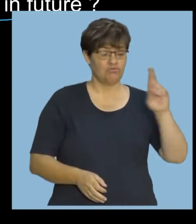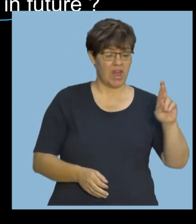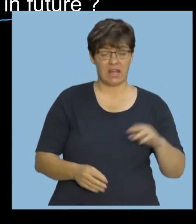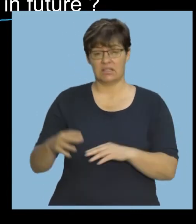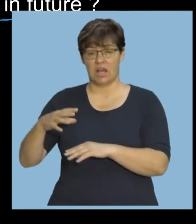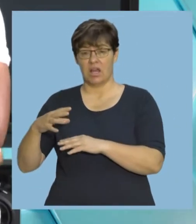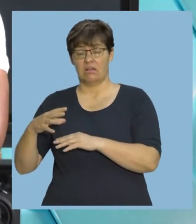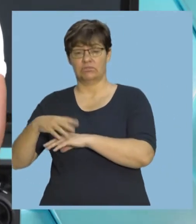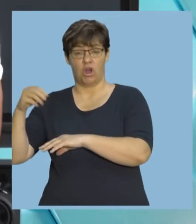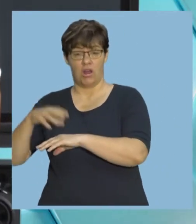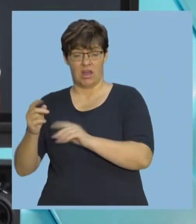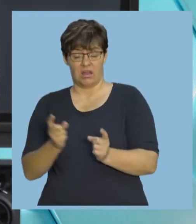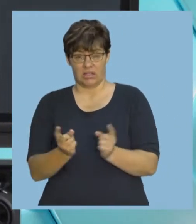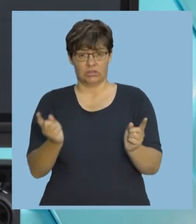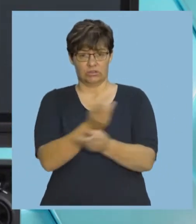future?